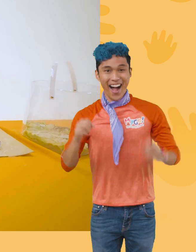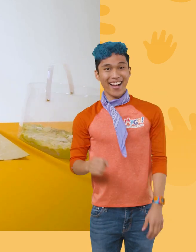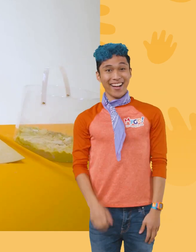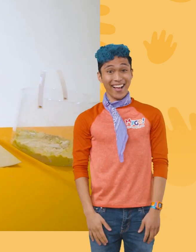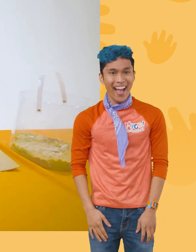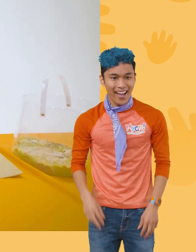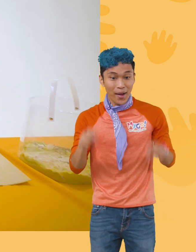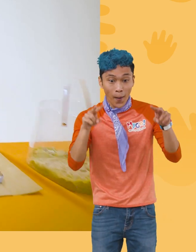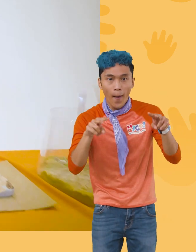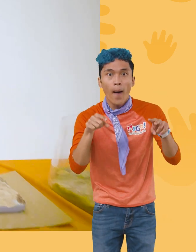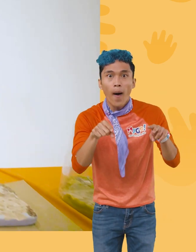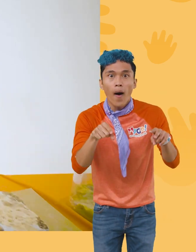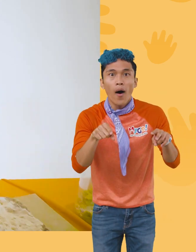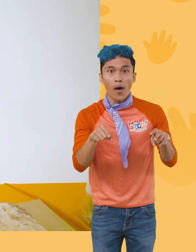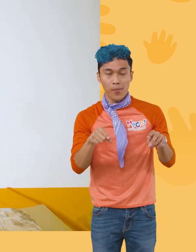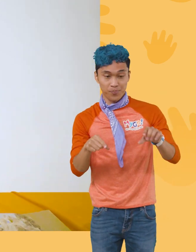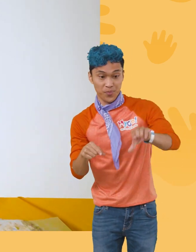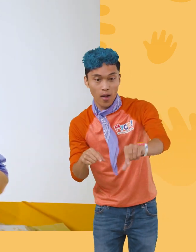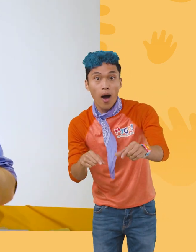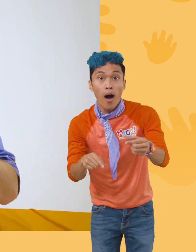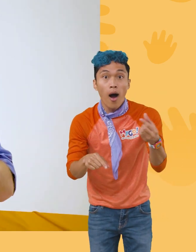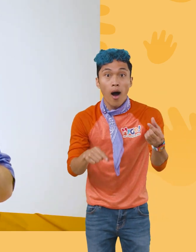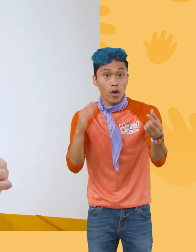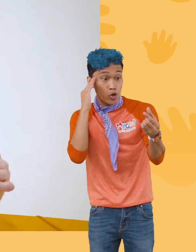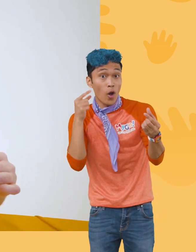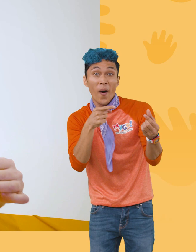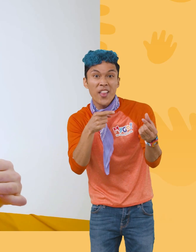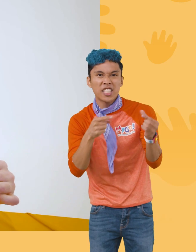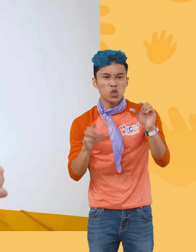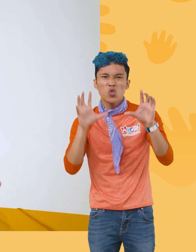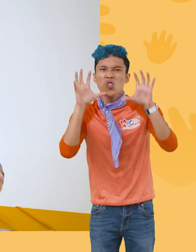Hey, check it out. Do you know what dinosaur this is?